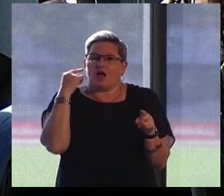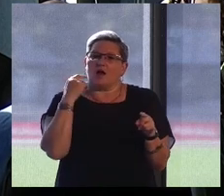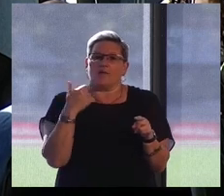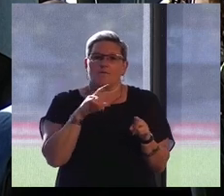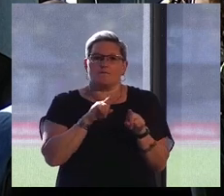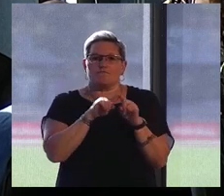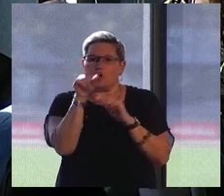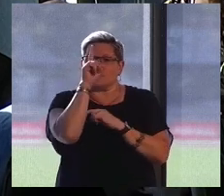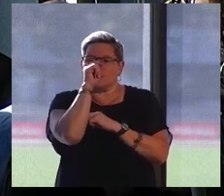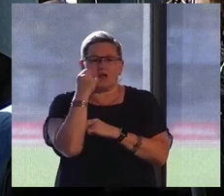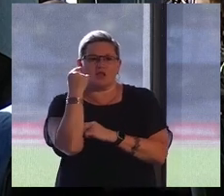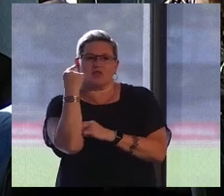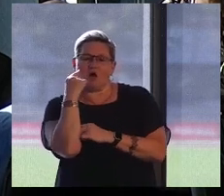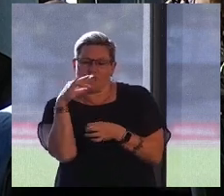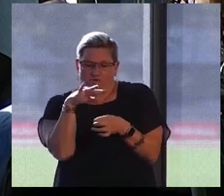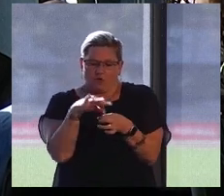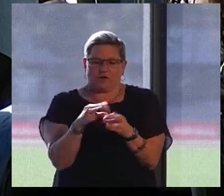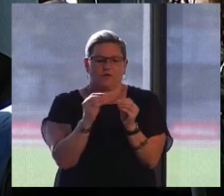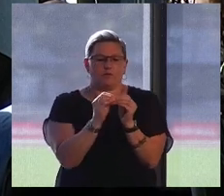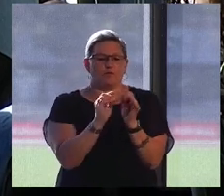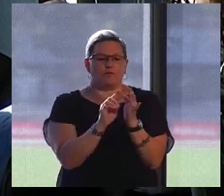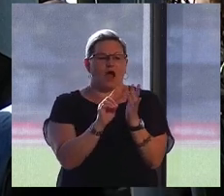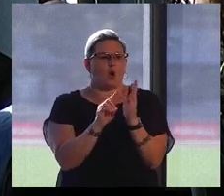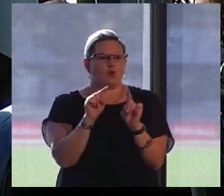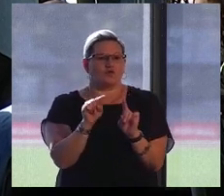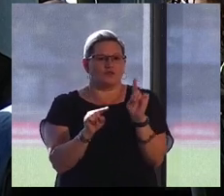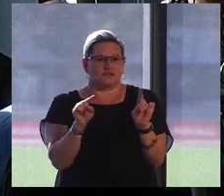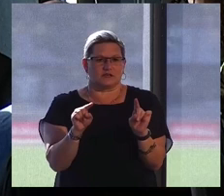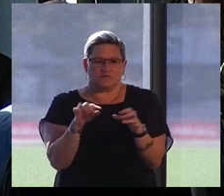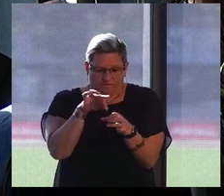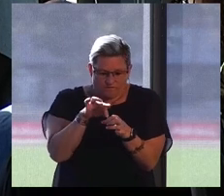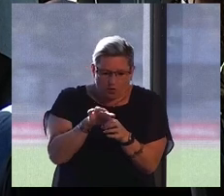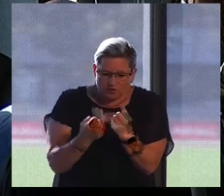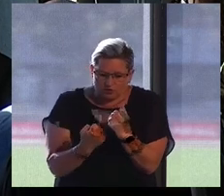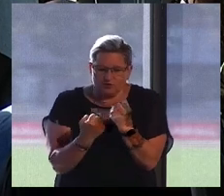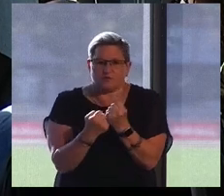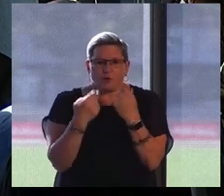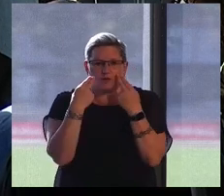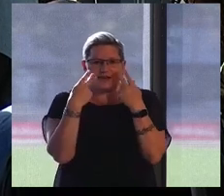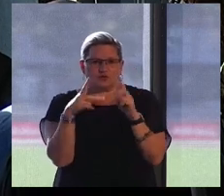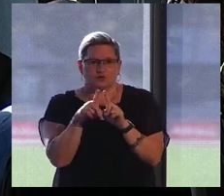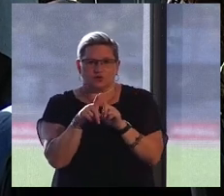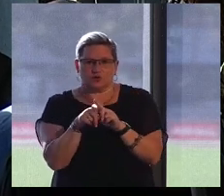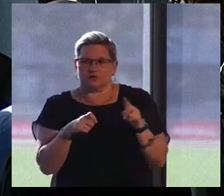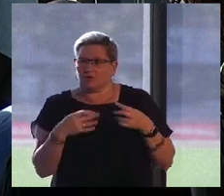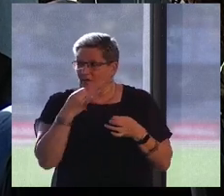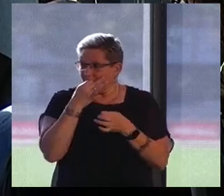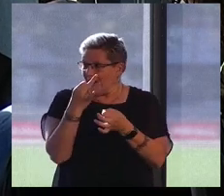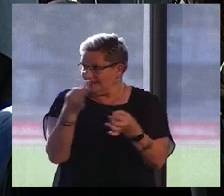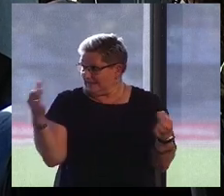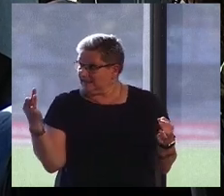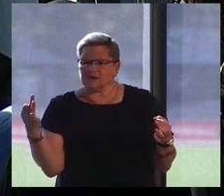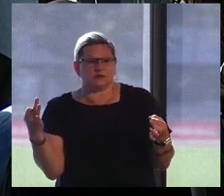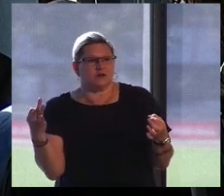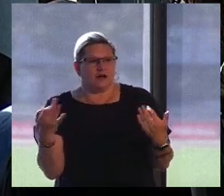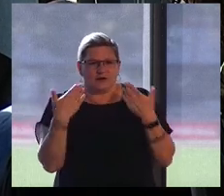nature, for biodiversity as well. So I think the question we've got to ask ourselves, and I'll put it to the room because I really don't have the answer, but it's something I think of often,